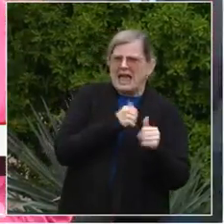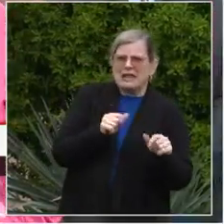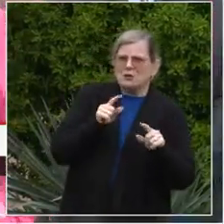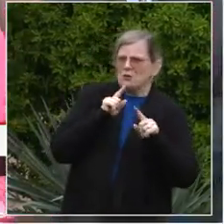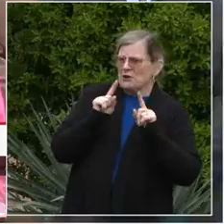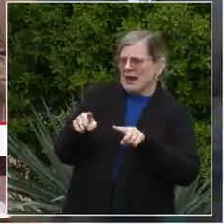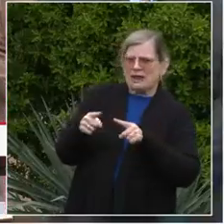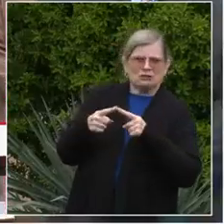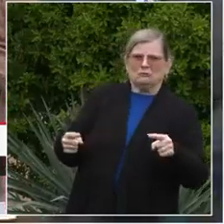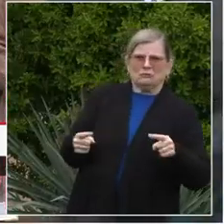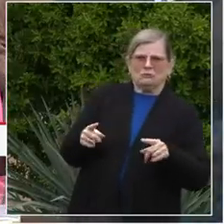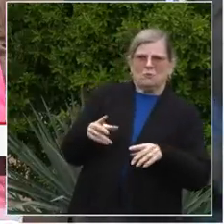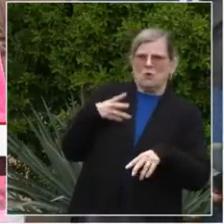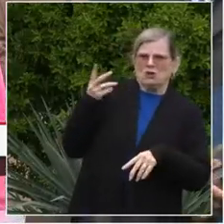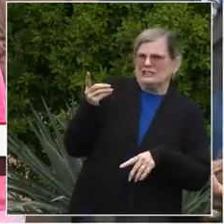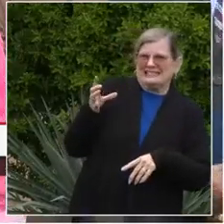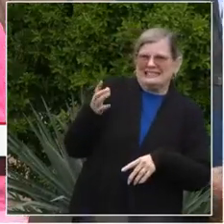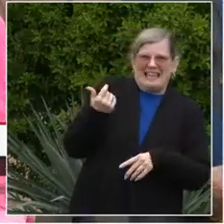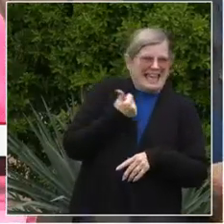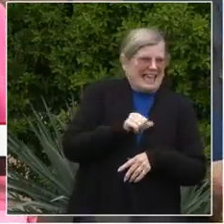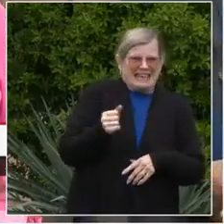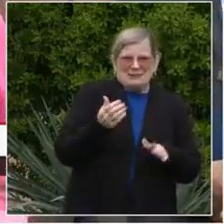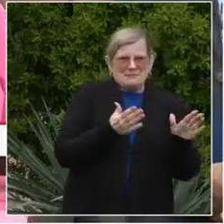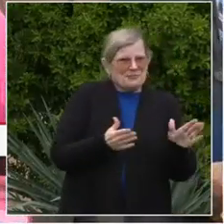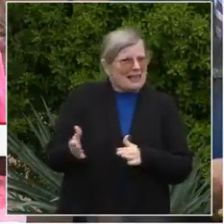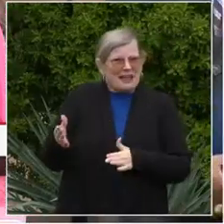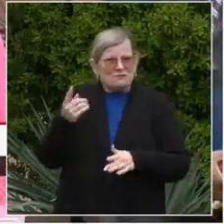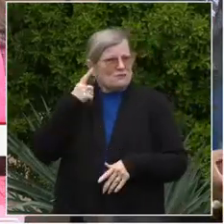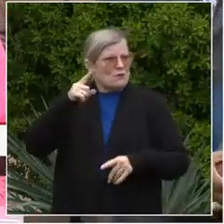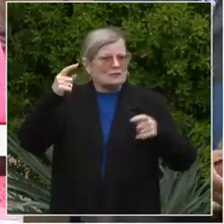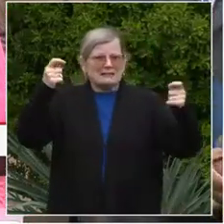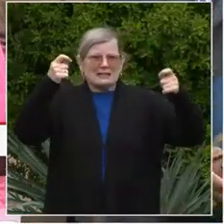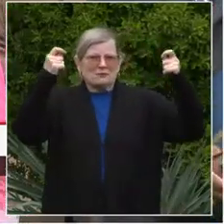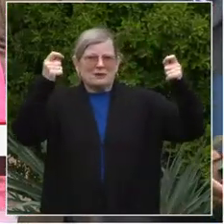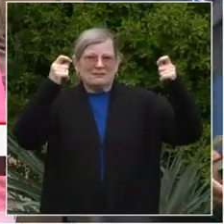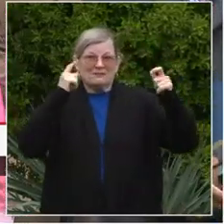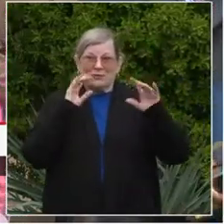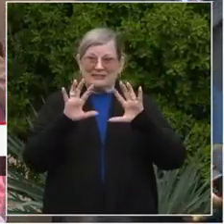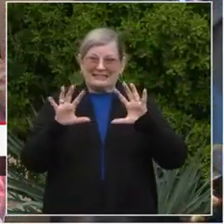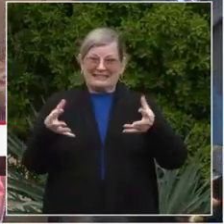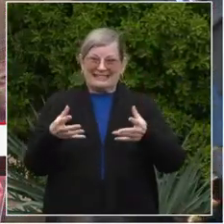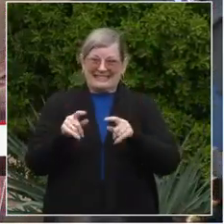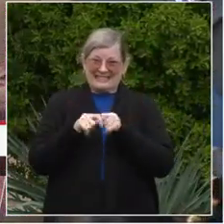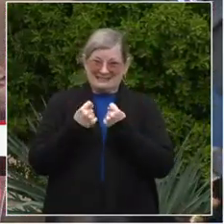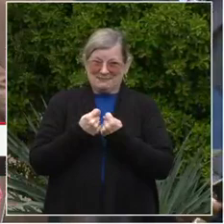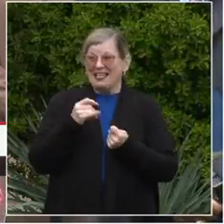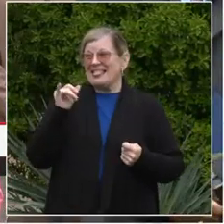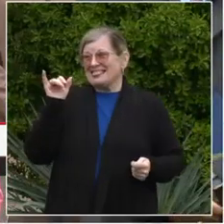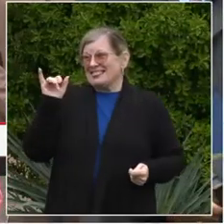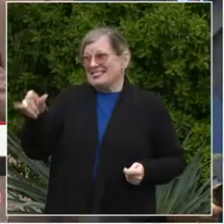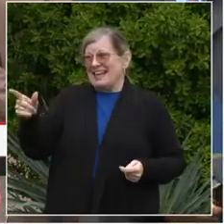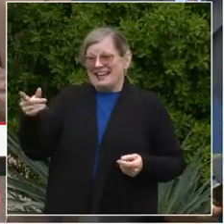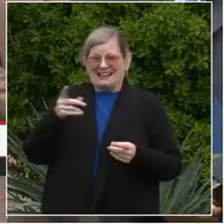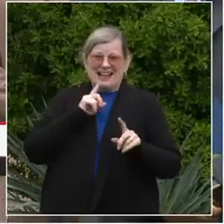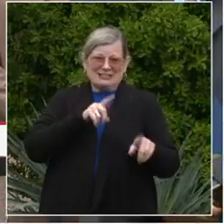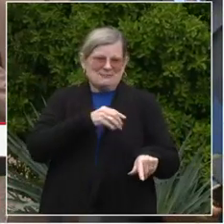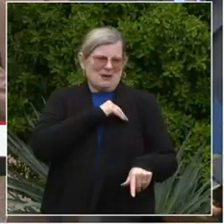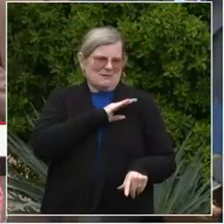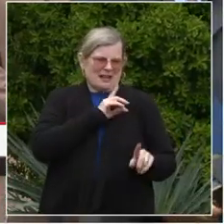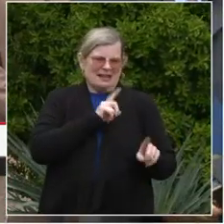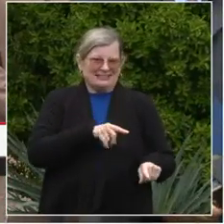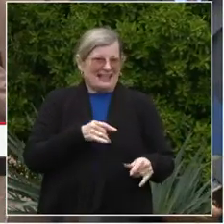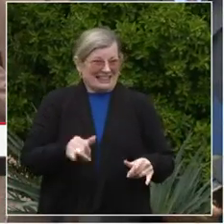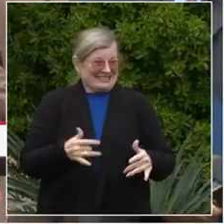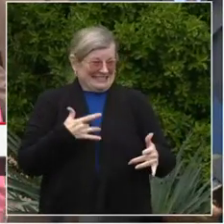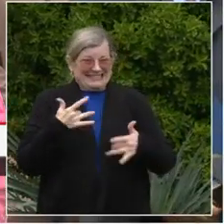spirit and any plans for a celebration for the team? Well, that's exciting, isn't it? And we